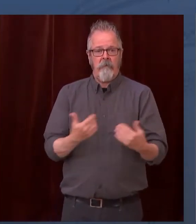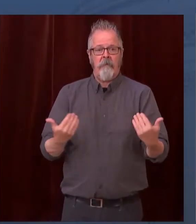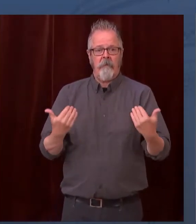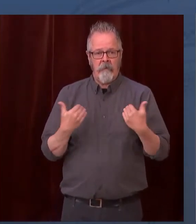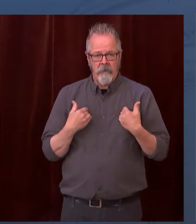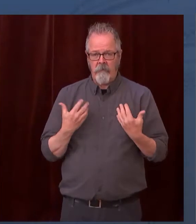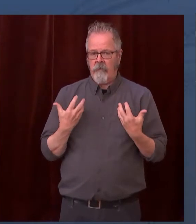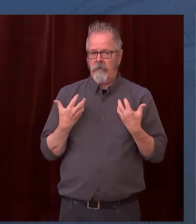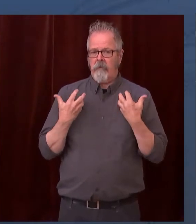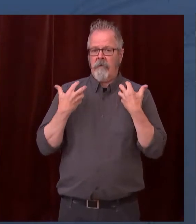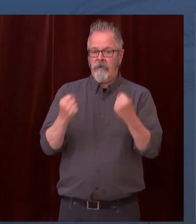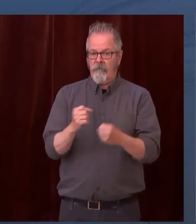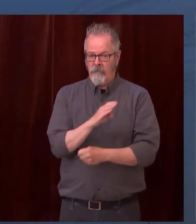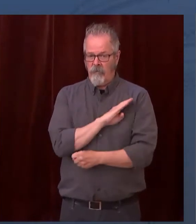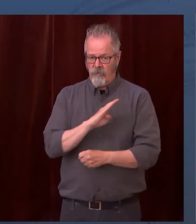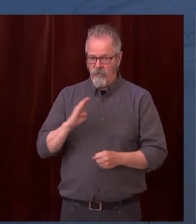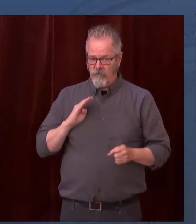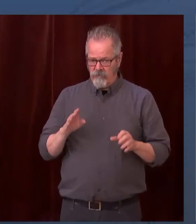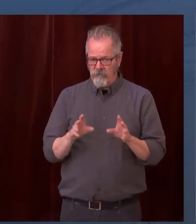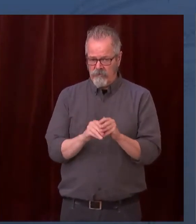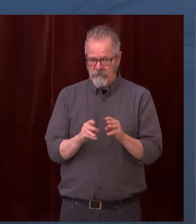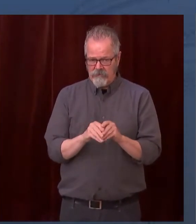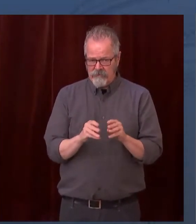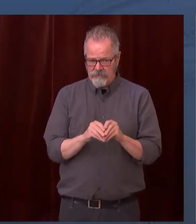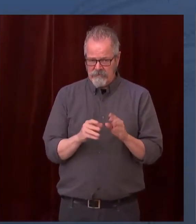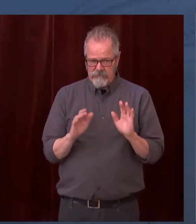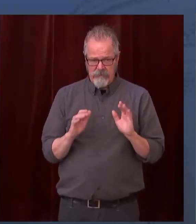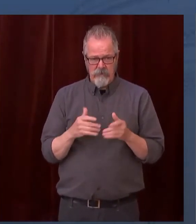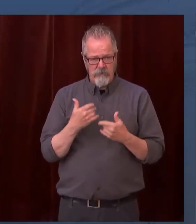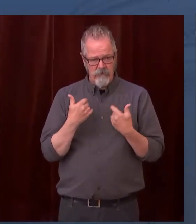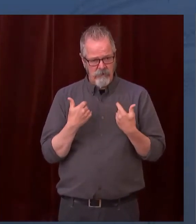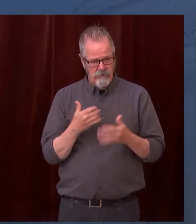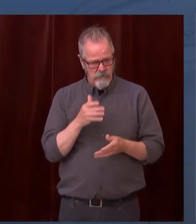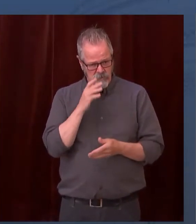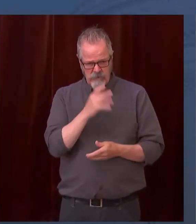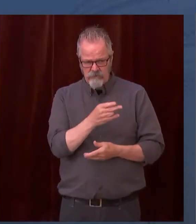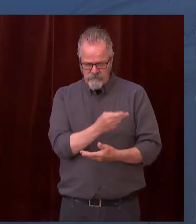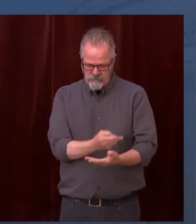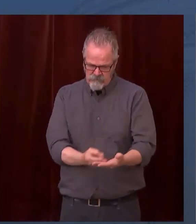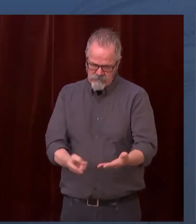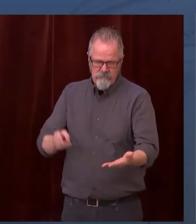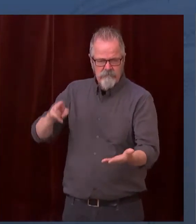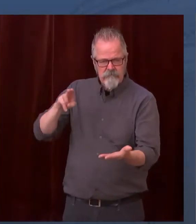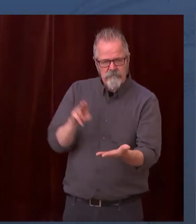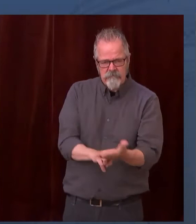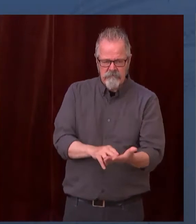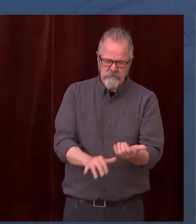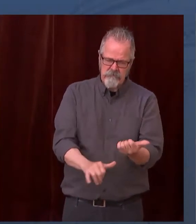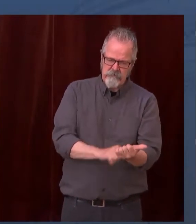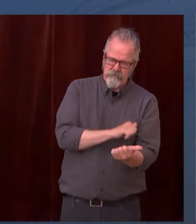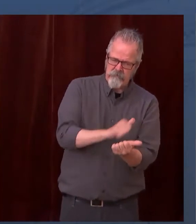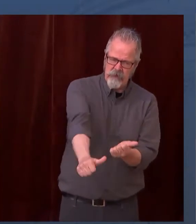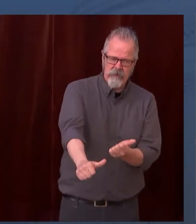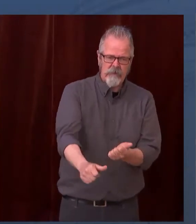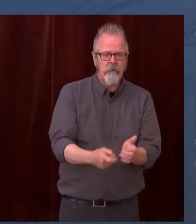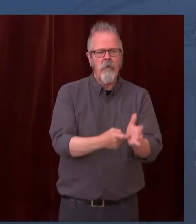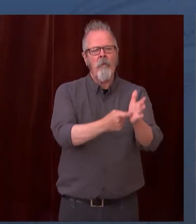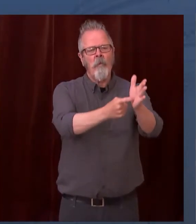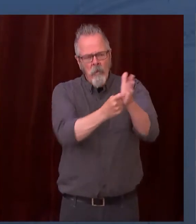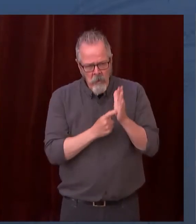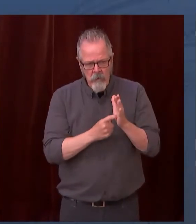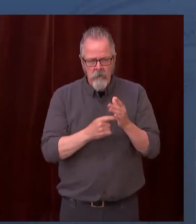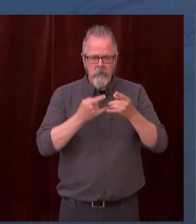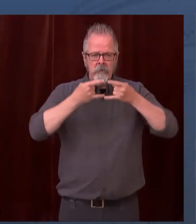Benton and Franklin counties are going to hold a special commissioner board meetings to adopt those also. And just